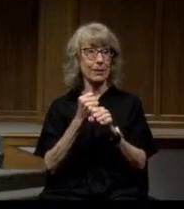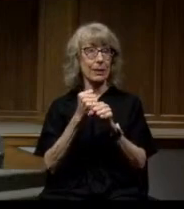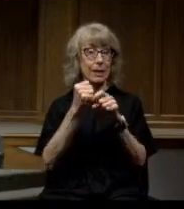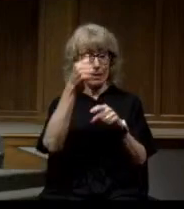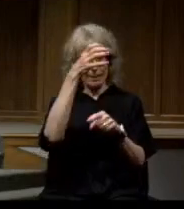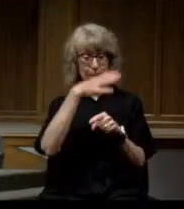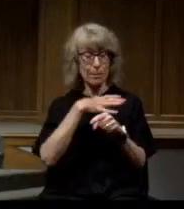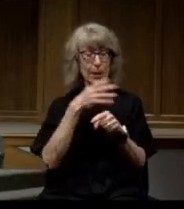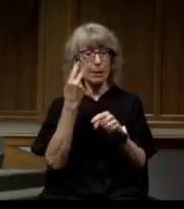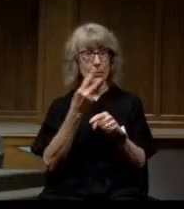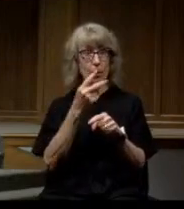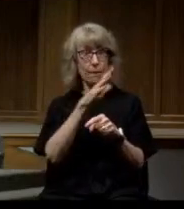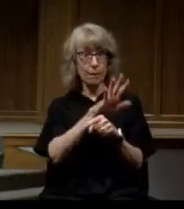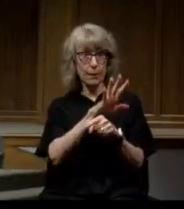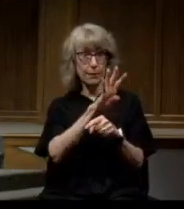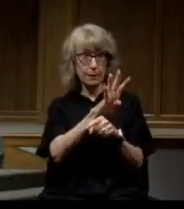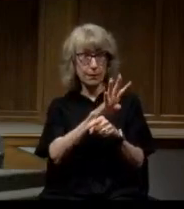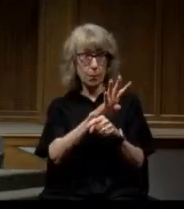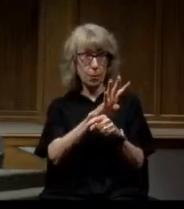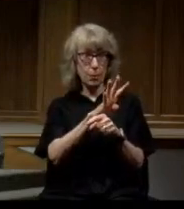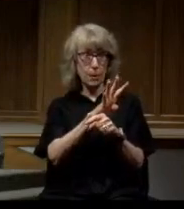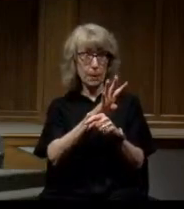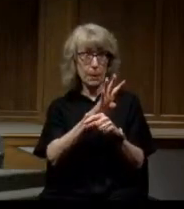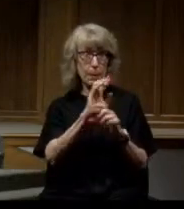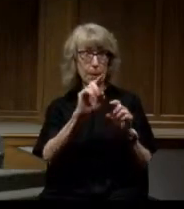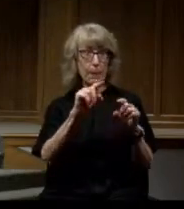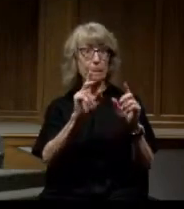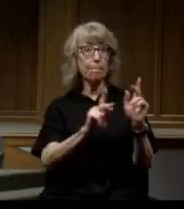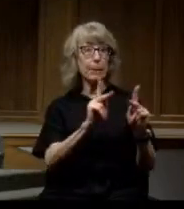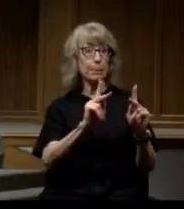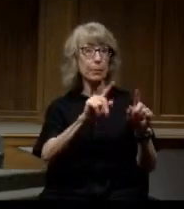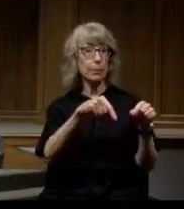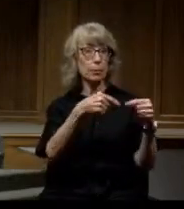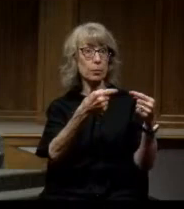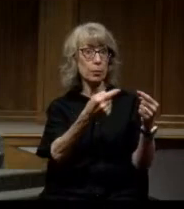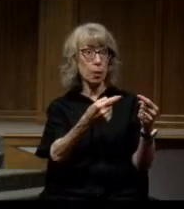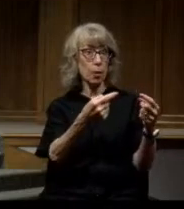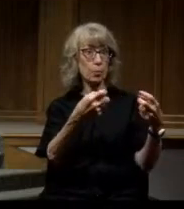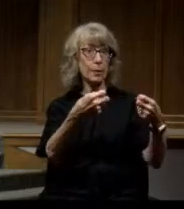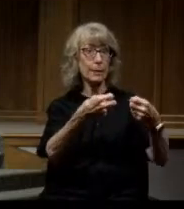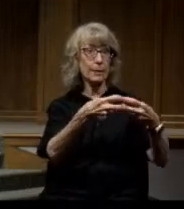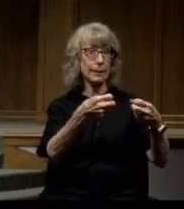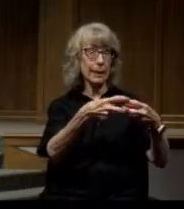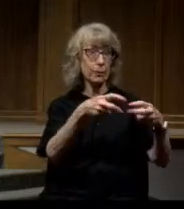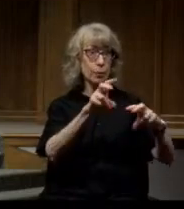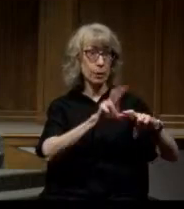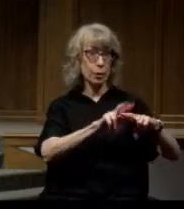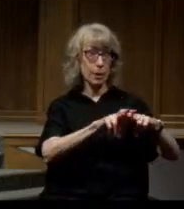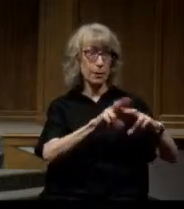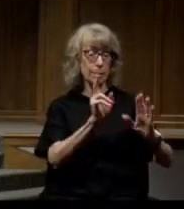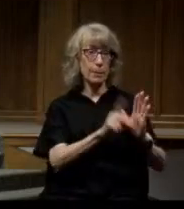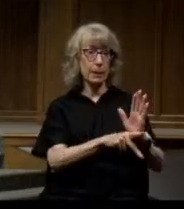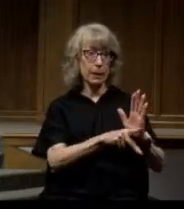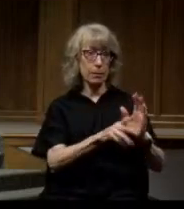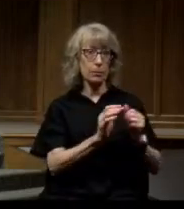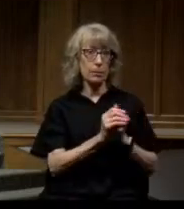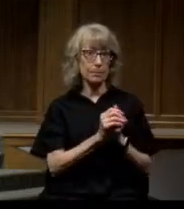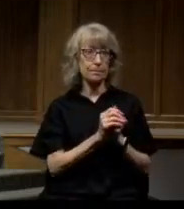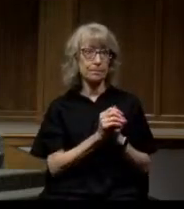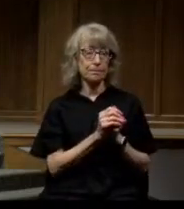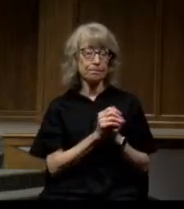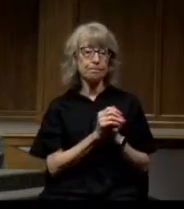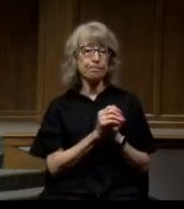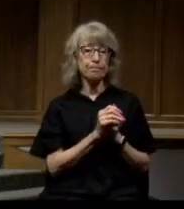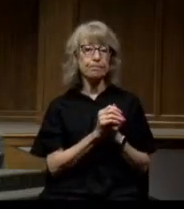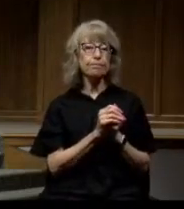people go to the electric chair. So about 15 years into this 30-year sentence,